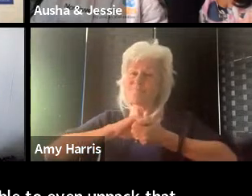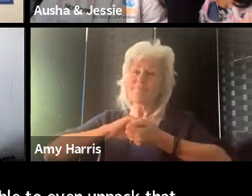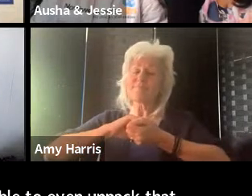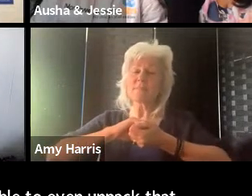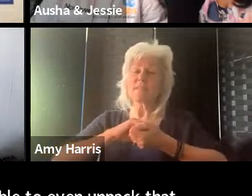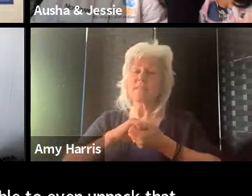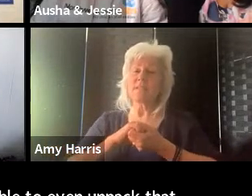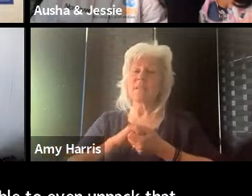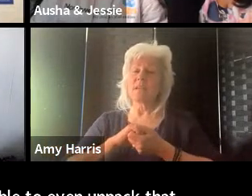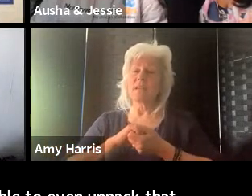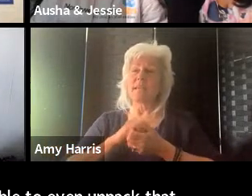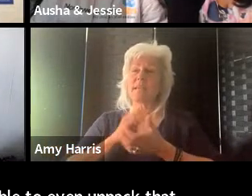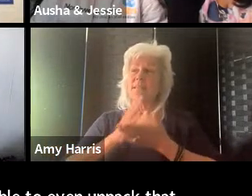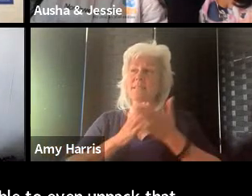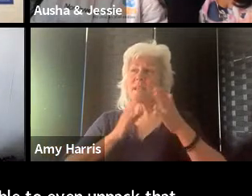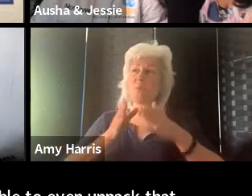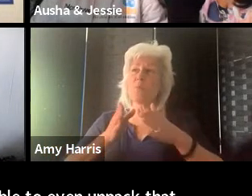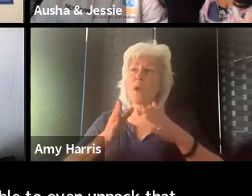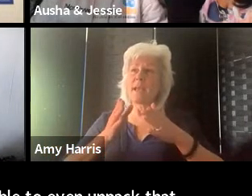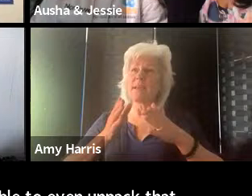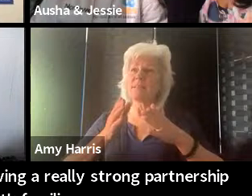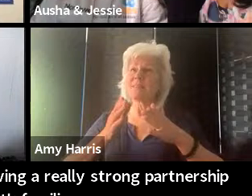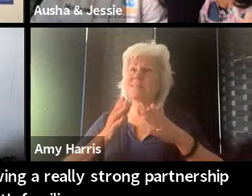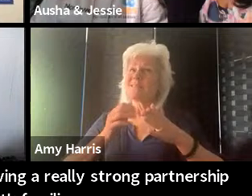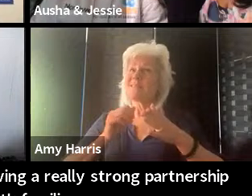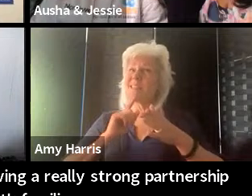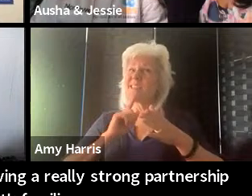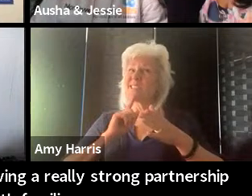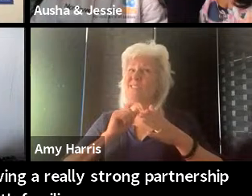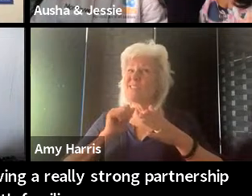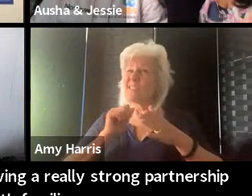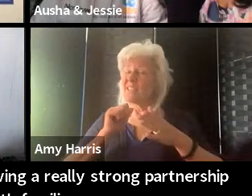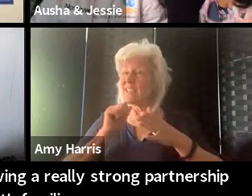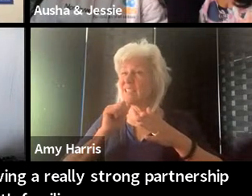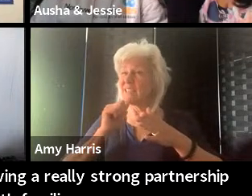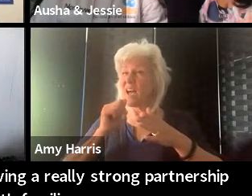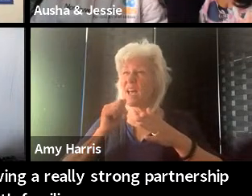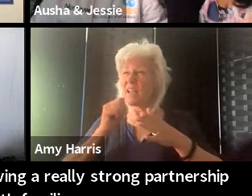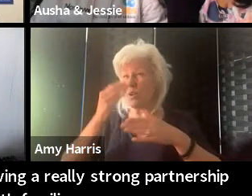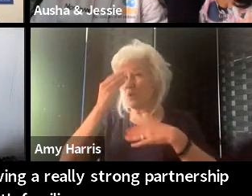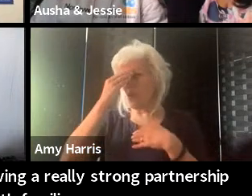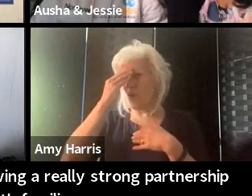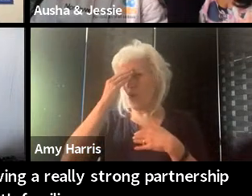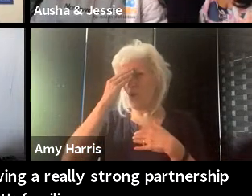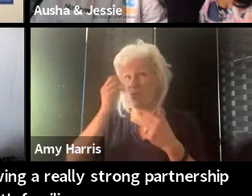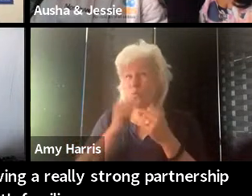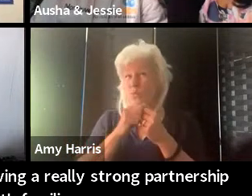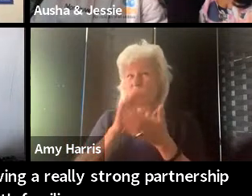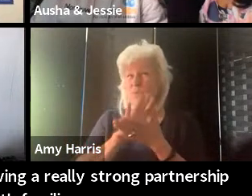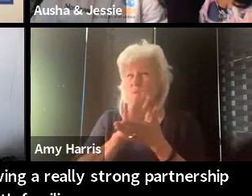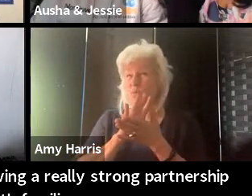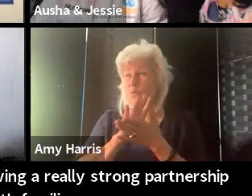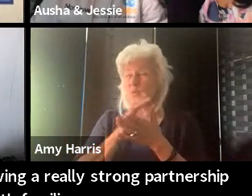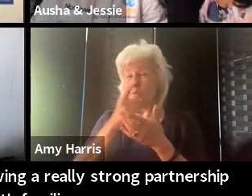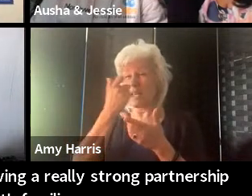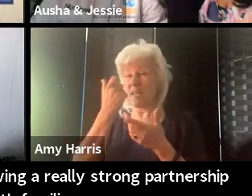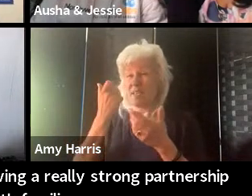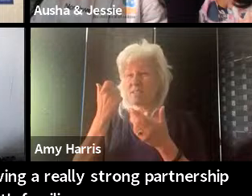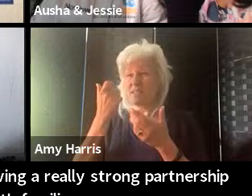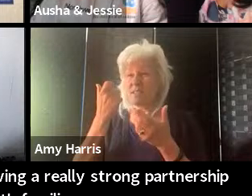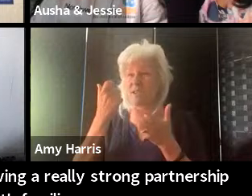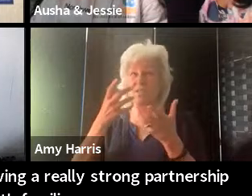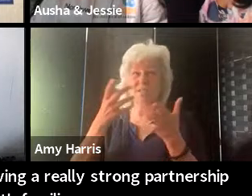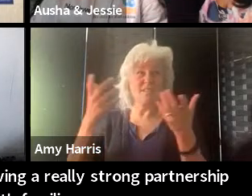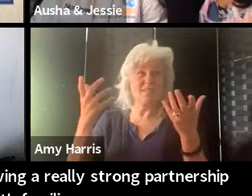And it's, in some ways, it's a bit of uncharted territory with schools because, there's this